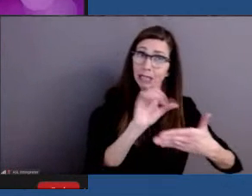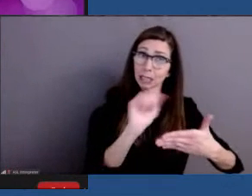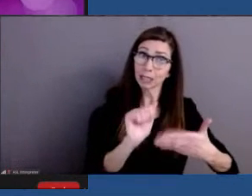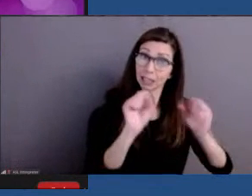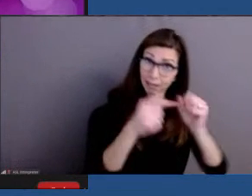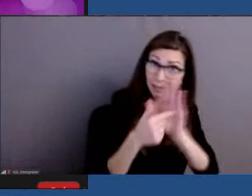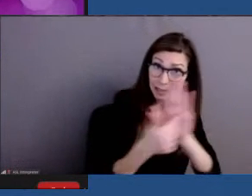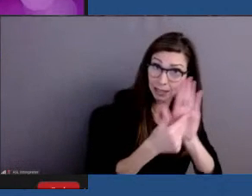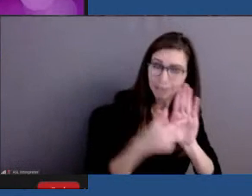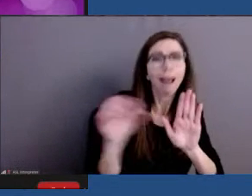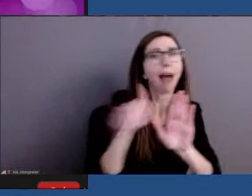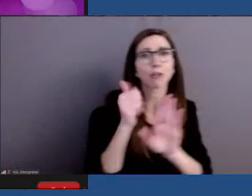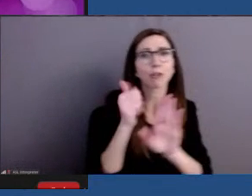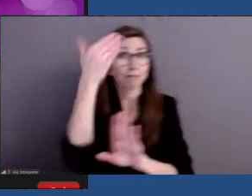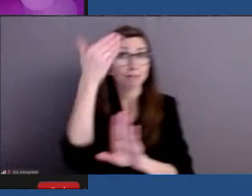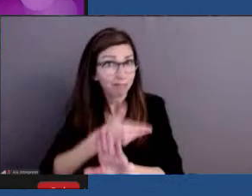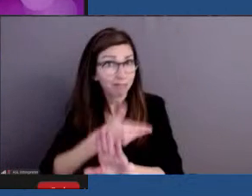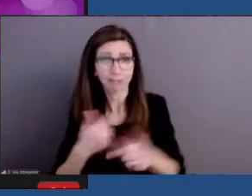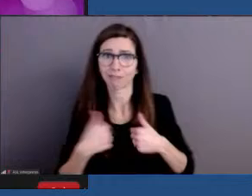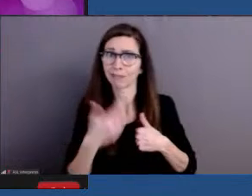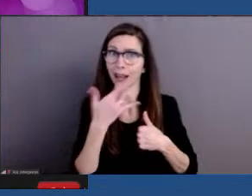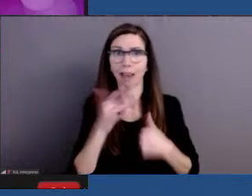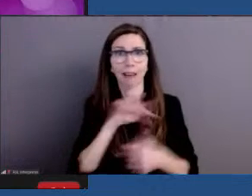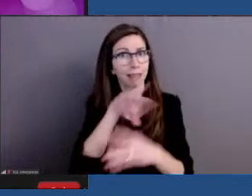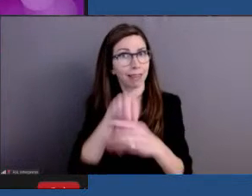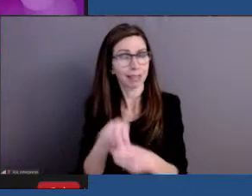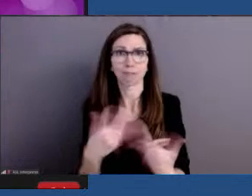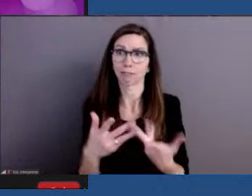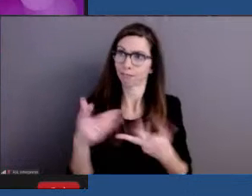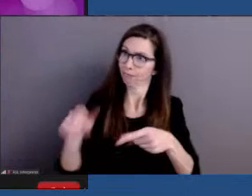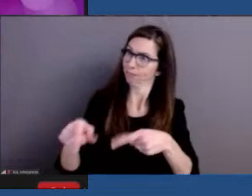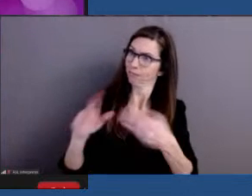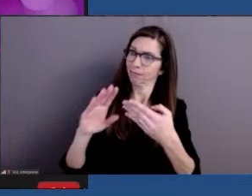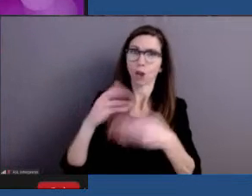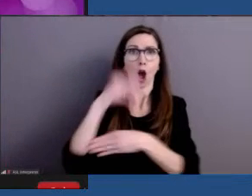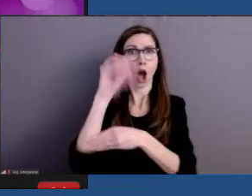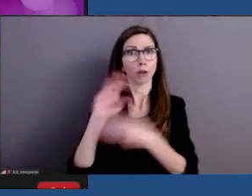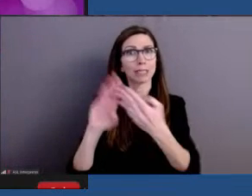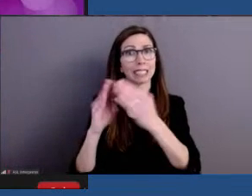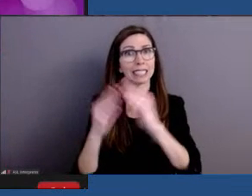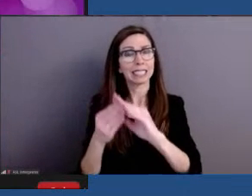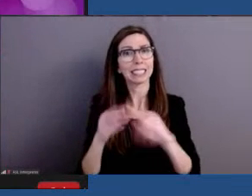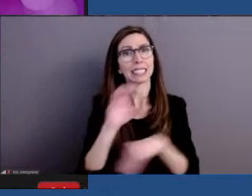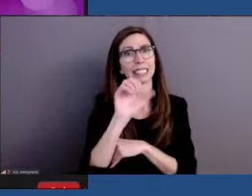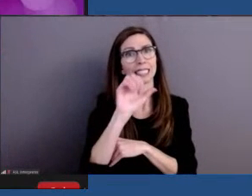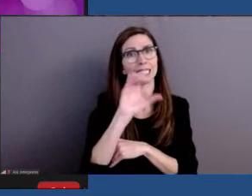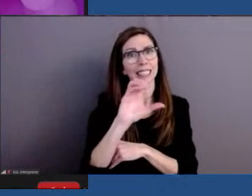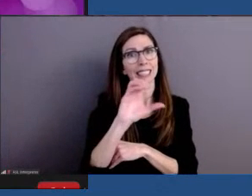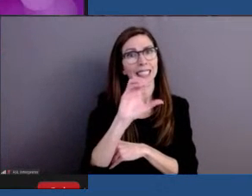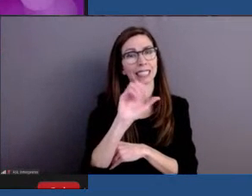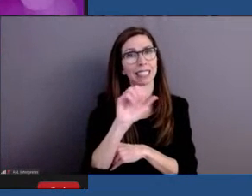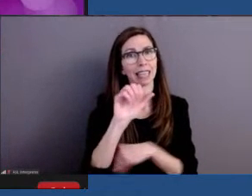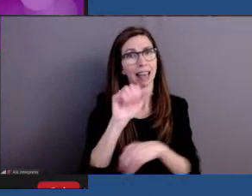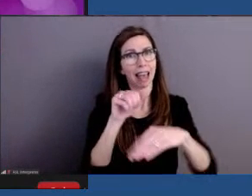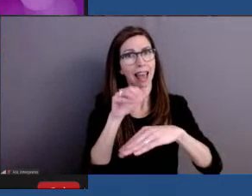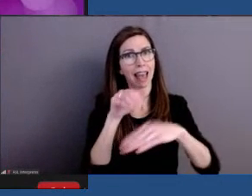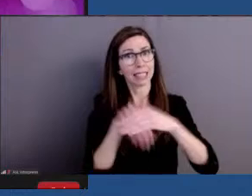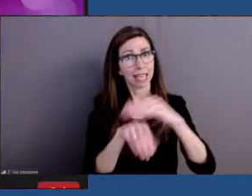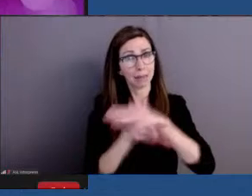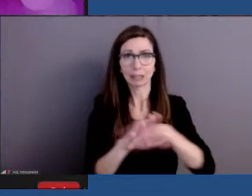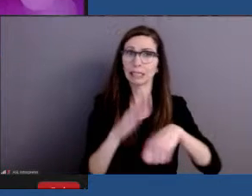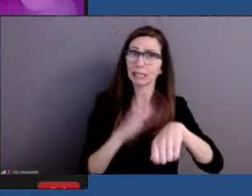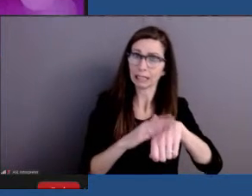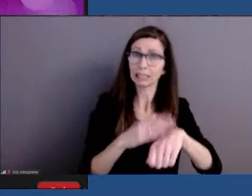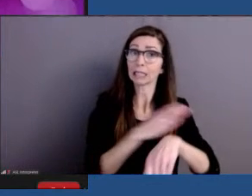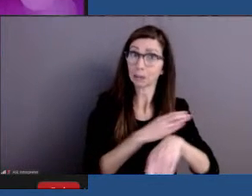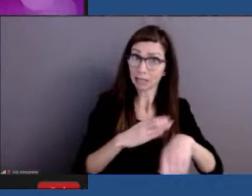I've had the privilege of serving on our city's Accessibility Advisory Committee since 2013, and I have the honor also of serving